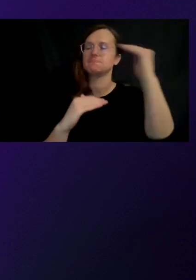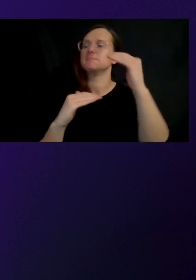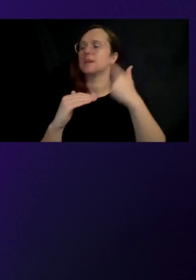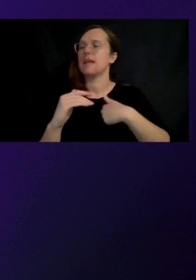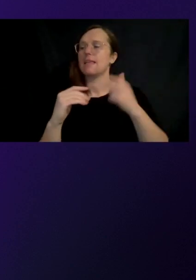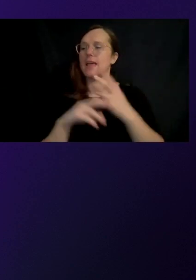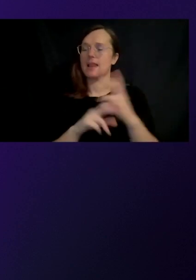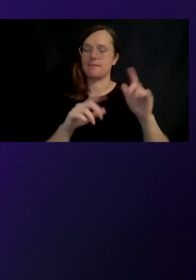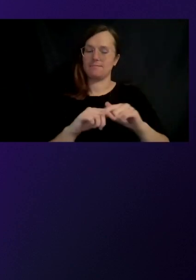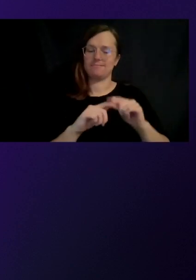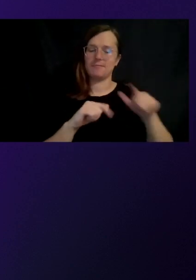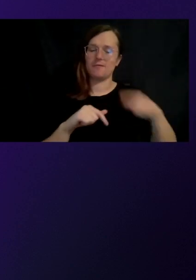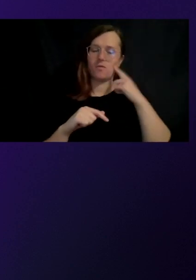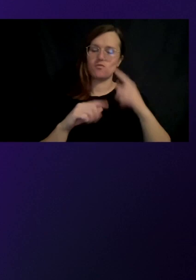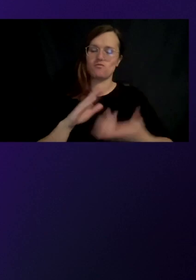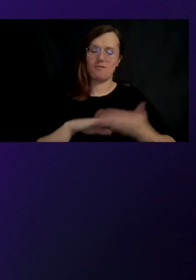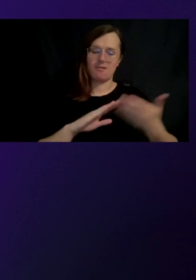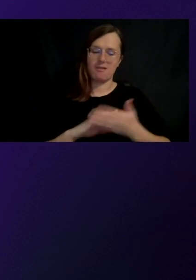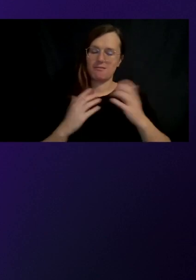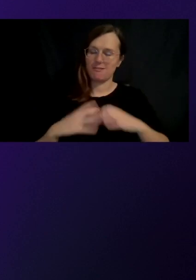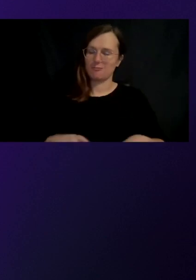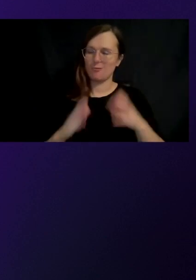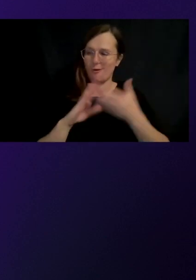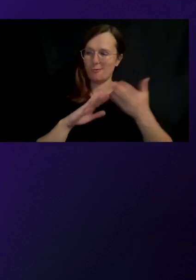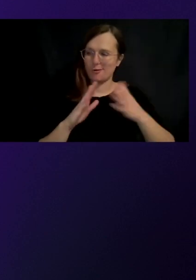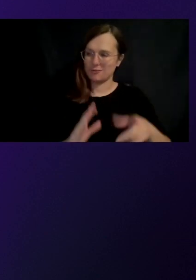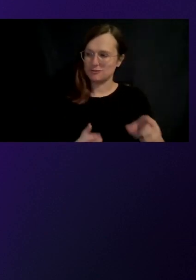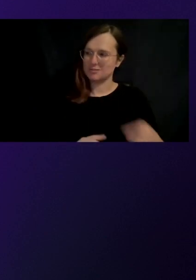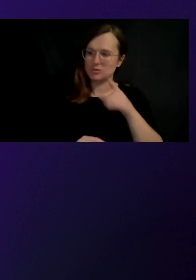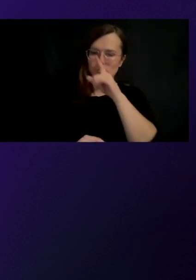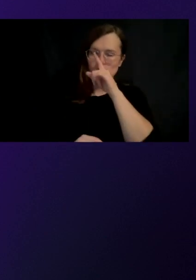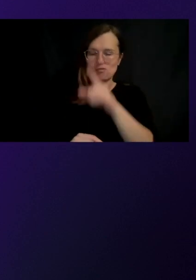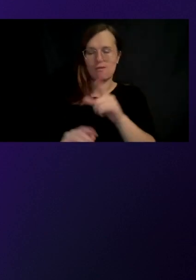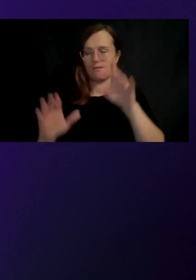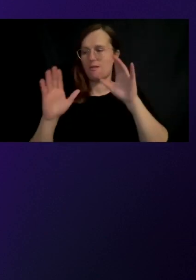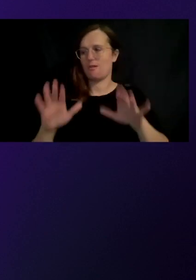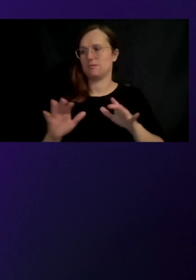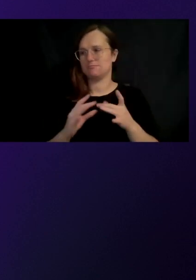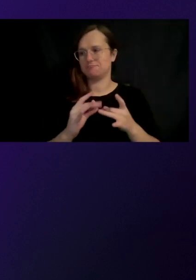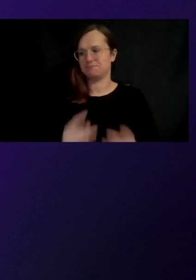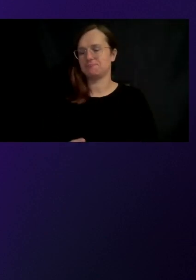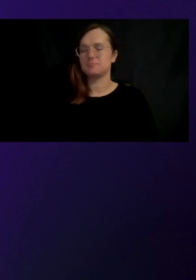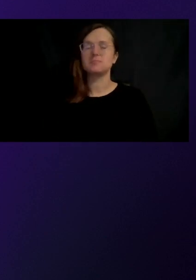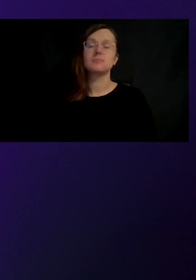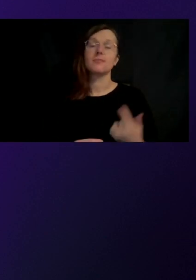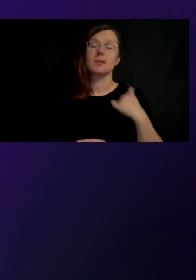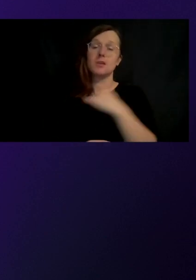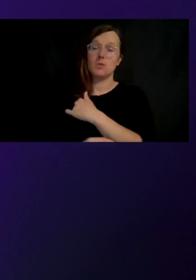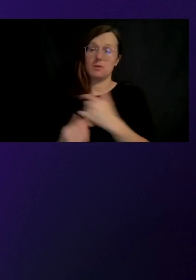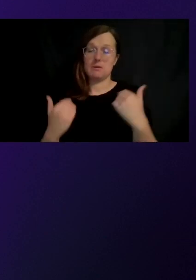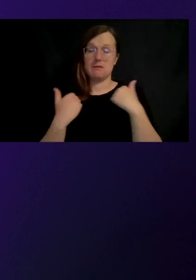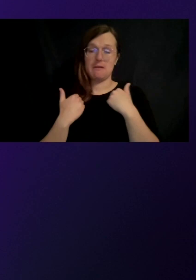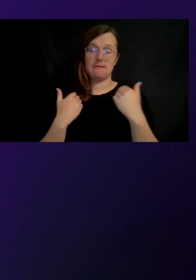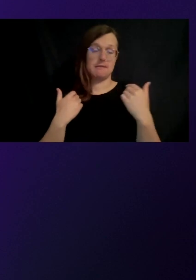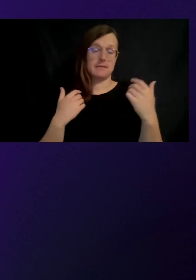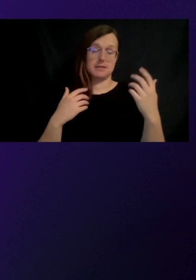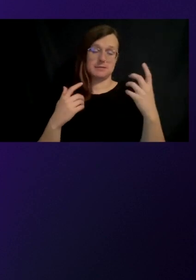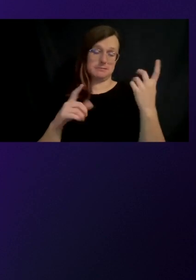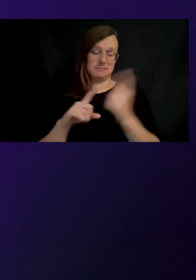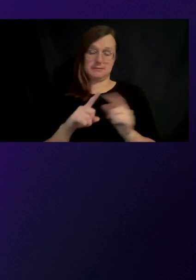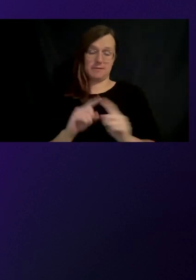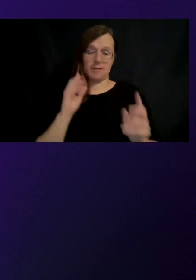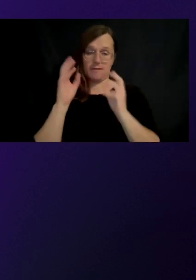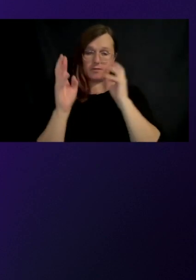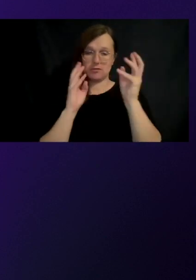operators in a very efficient manner is just awesome. Now, we have talked about so many innovations today about